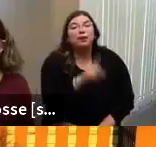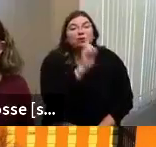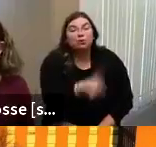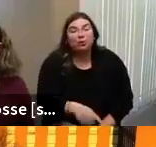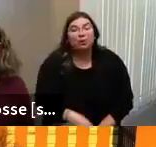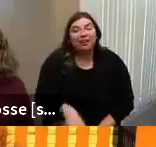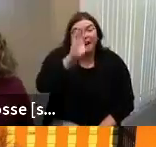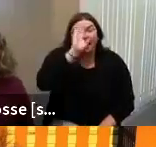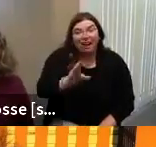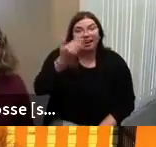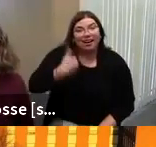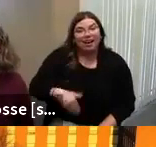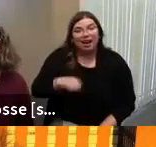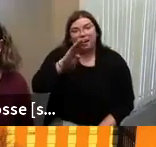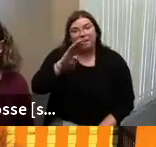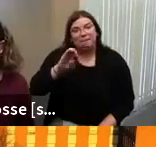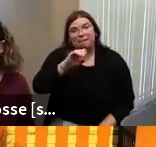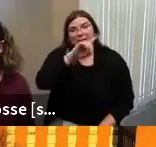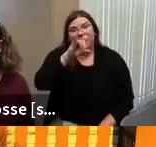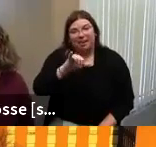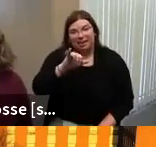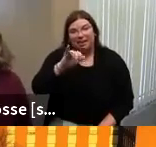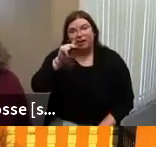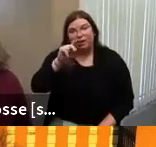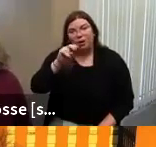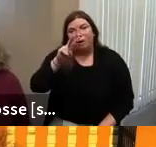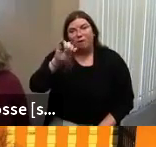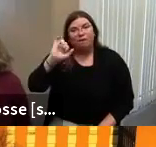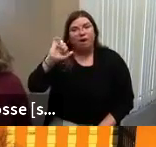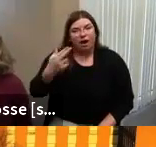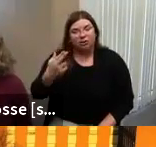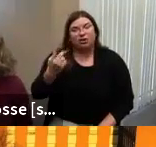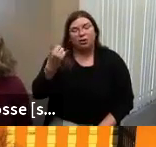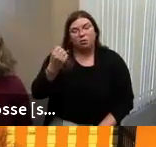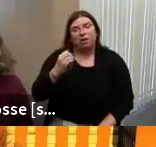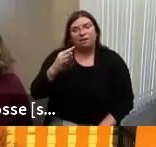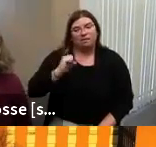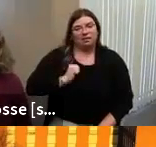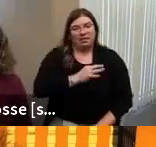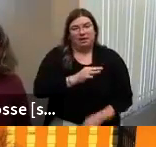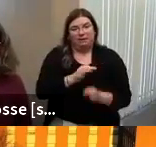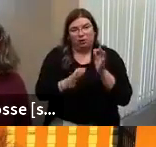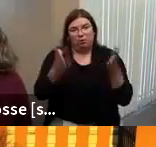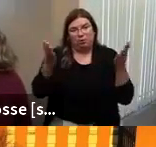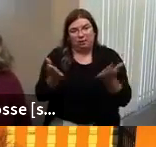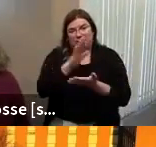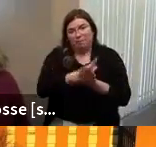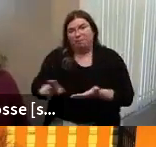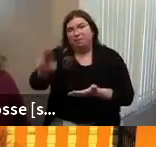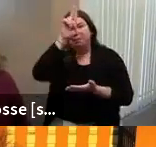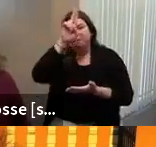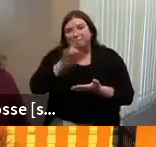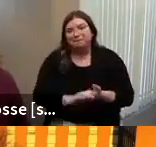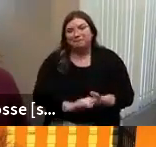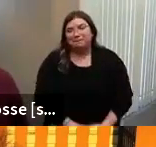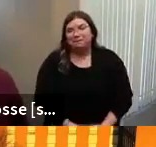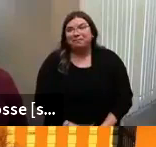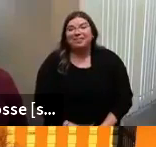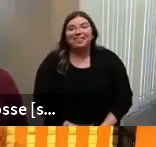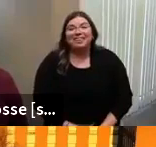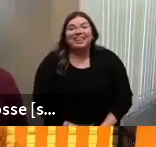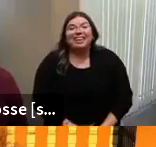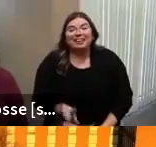Sure. Hi, my name is Becky Kovach, and I'm one of the interpreters here at Bloomsburg University.